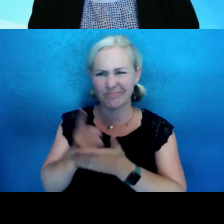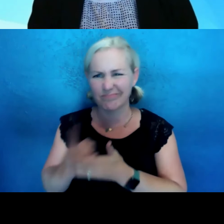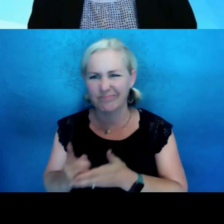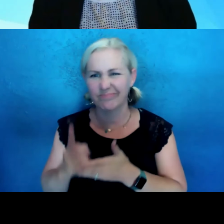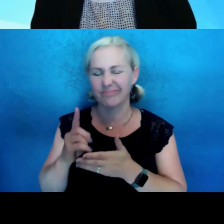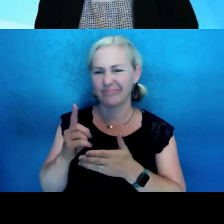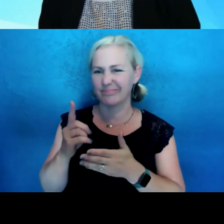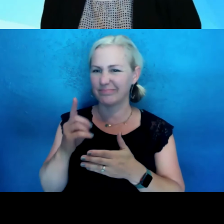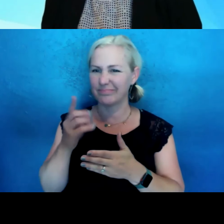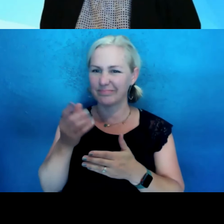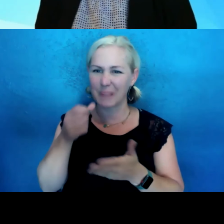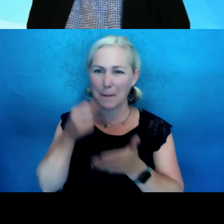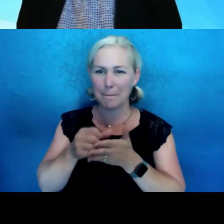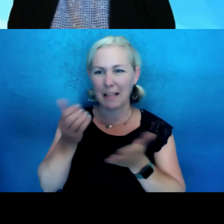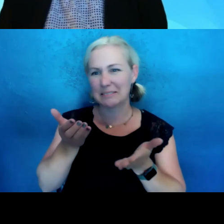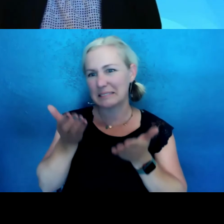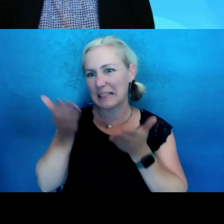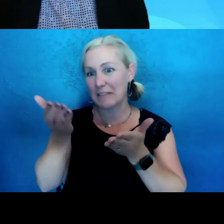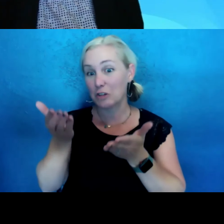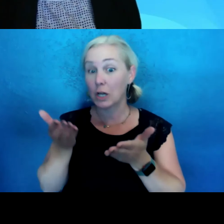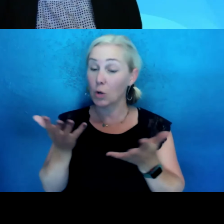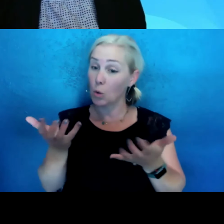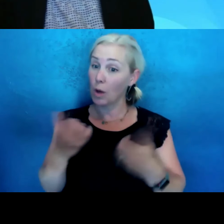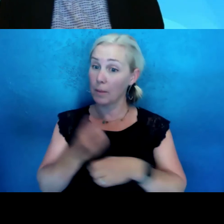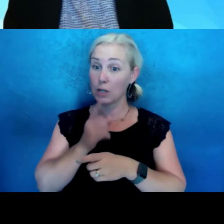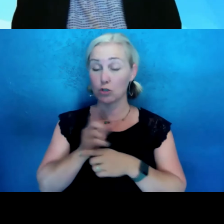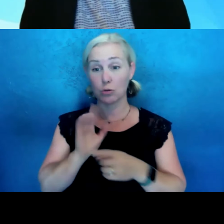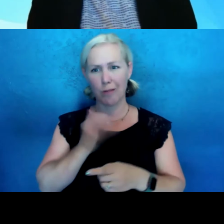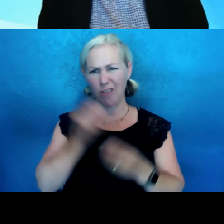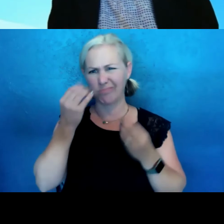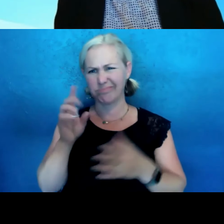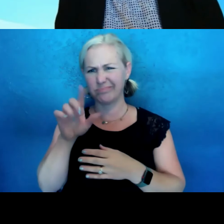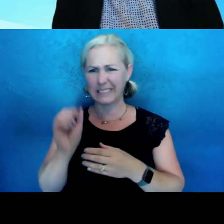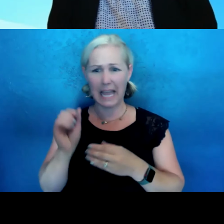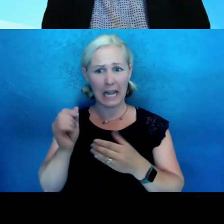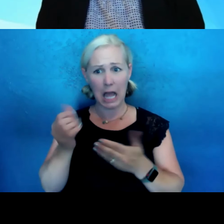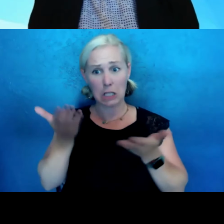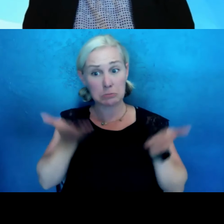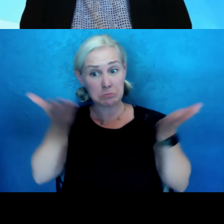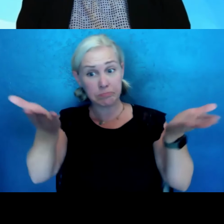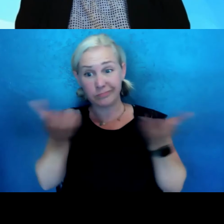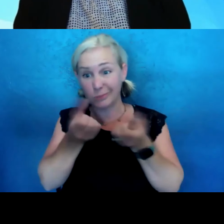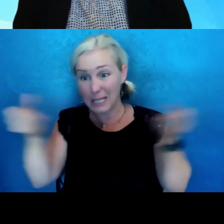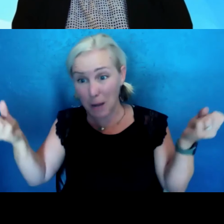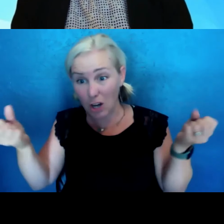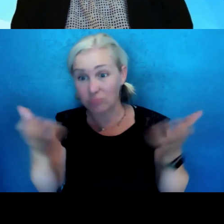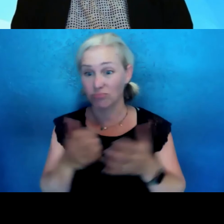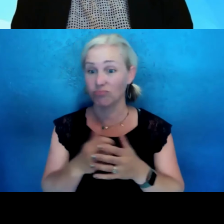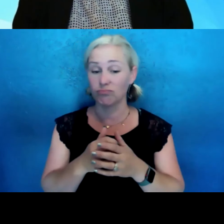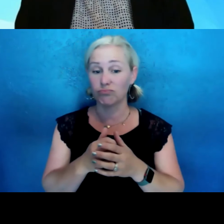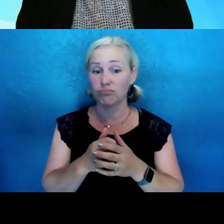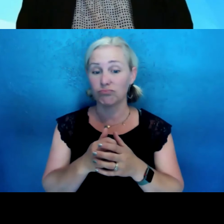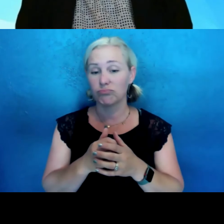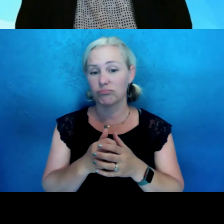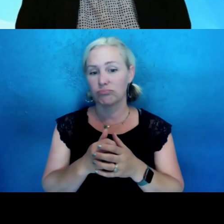we want to make that the new norm, that our data is transparent and consistent while reducing significantly the reporting burdens